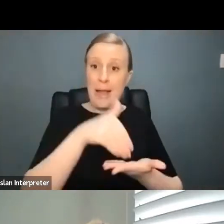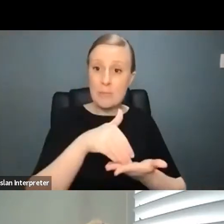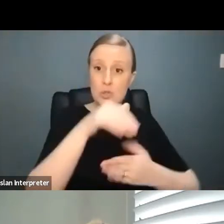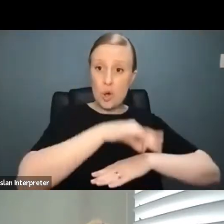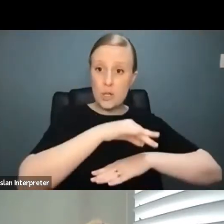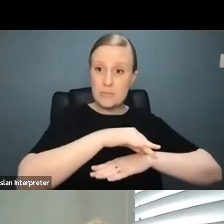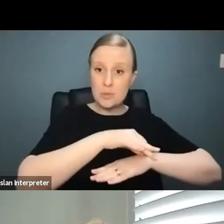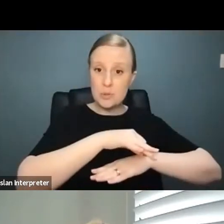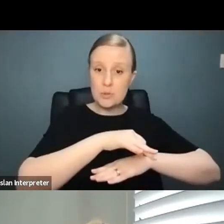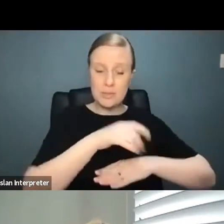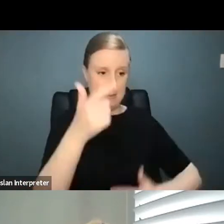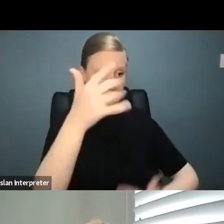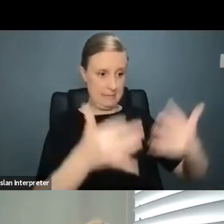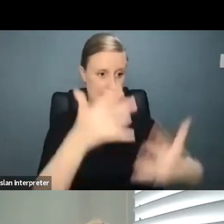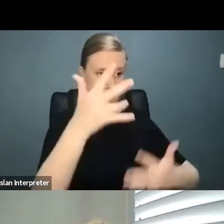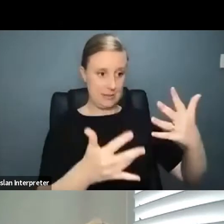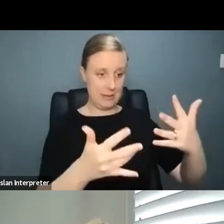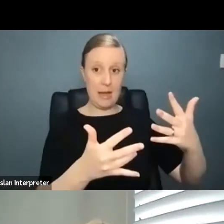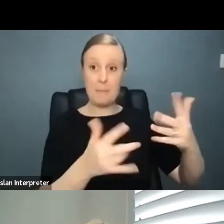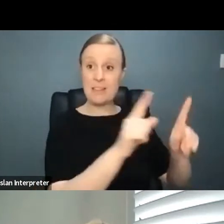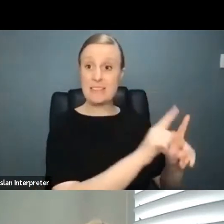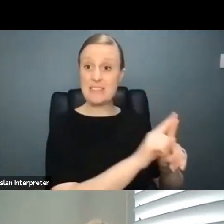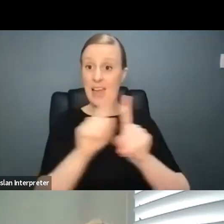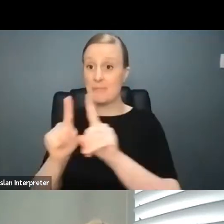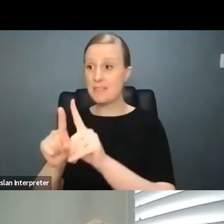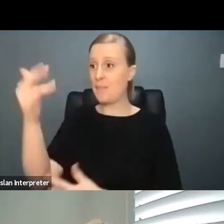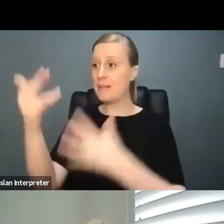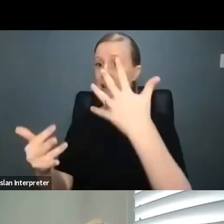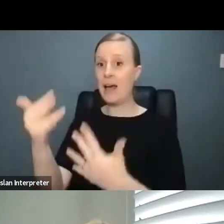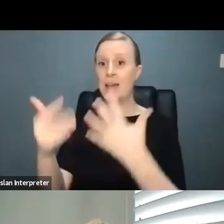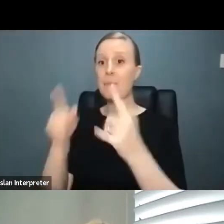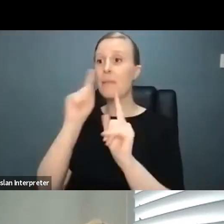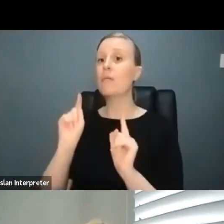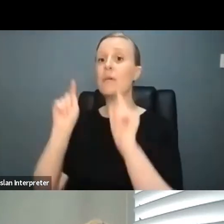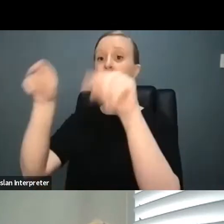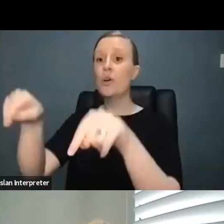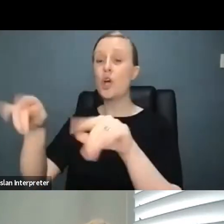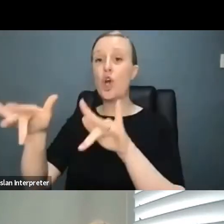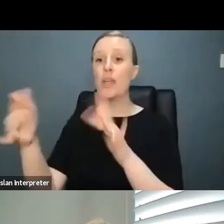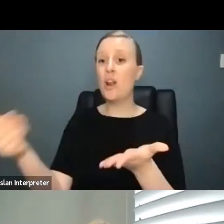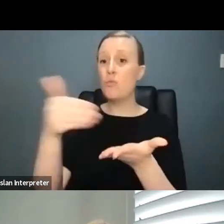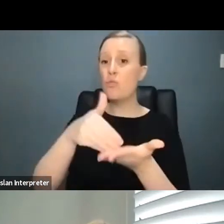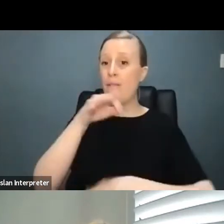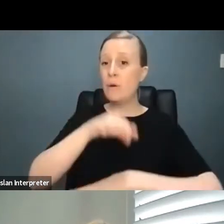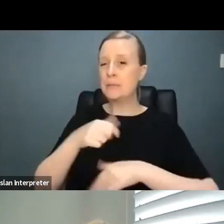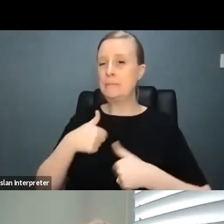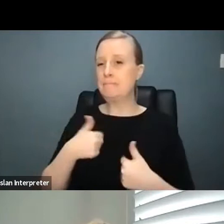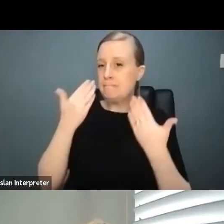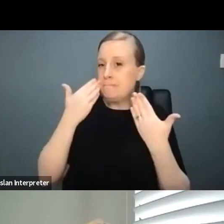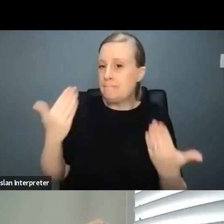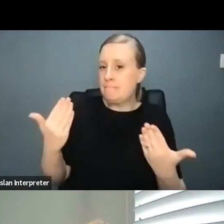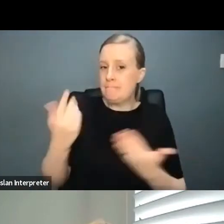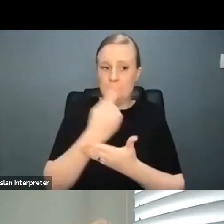of just how dangerous it is to take something different than what you're expecting. and how likely you